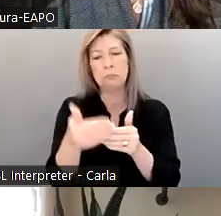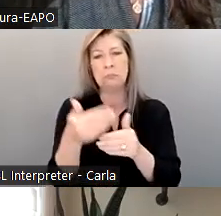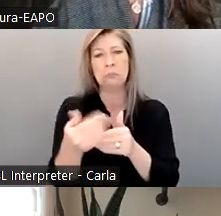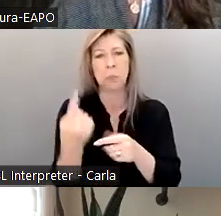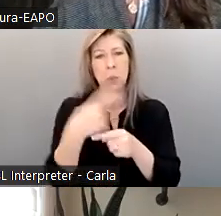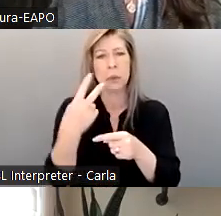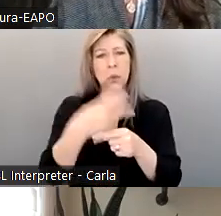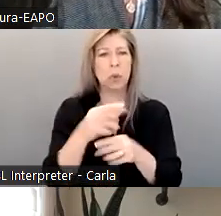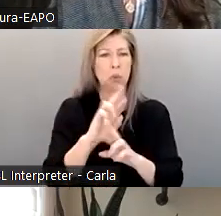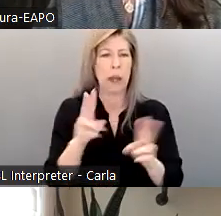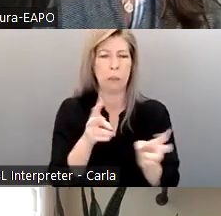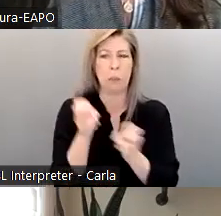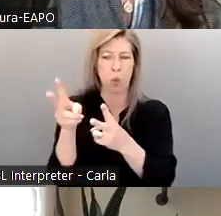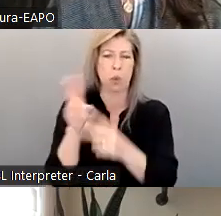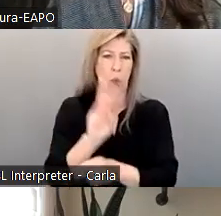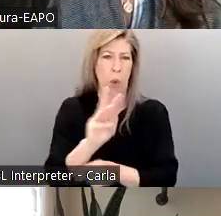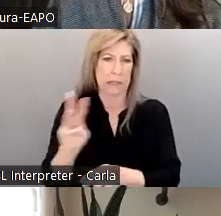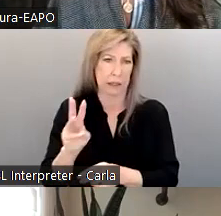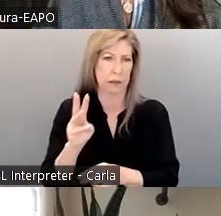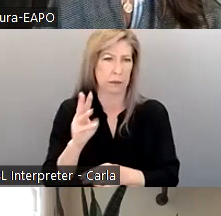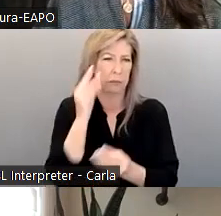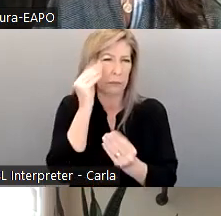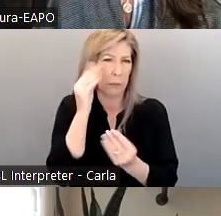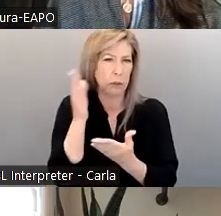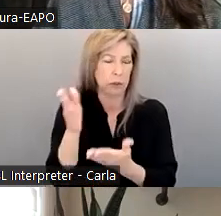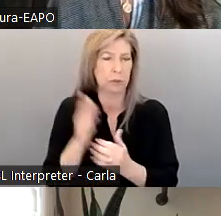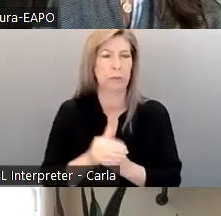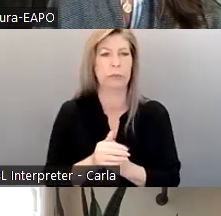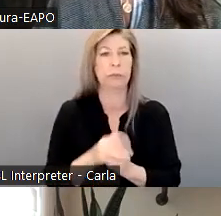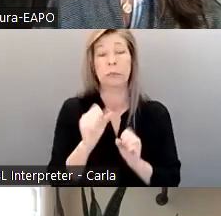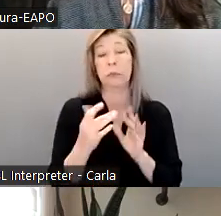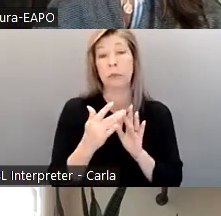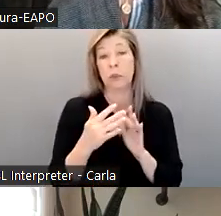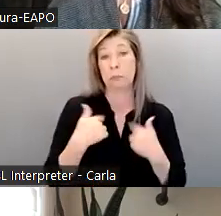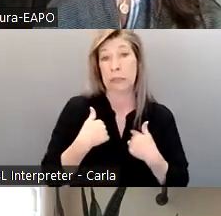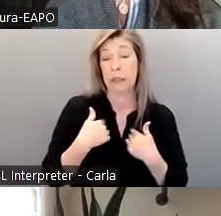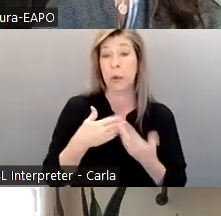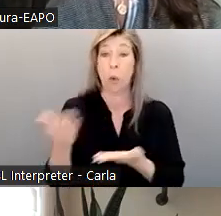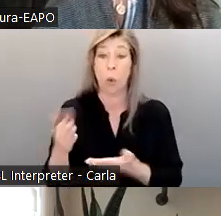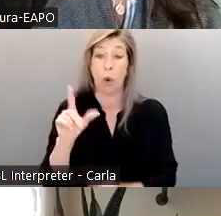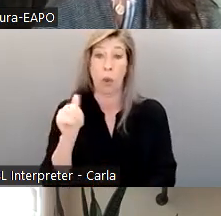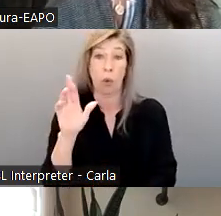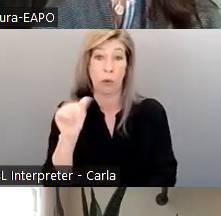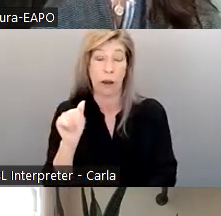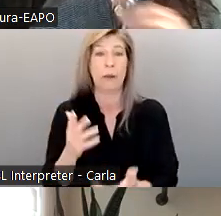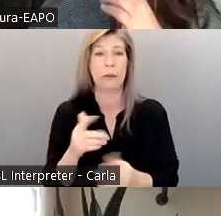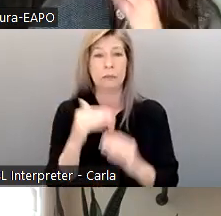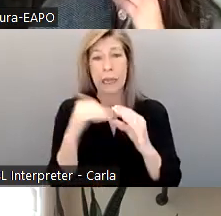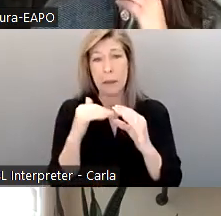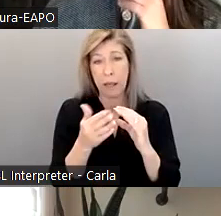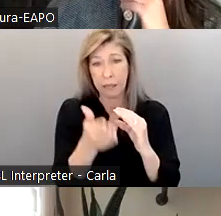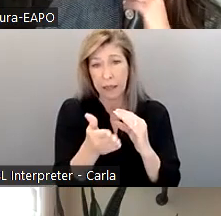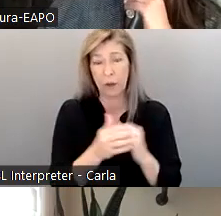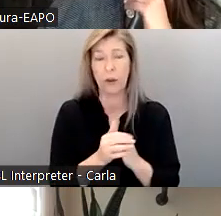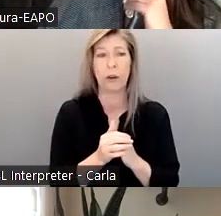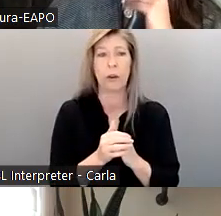You can contact myself or Laura. This is my contact information with emails. Again, our staff team is on our website